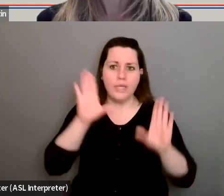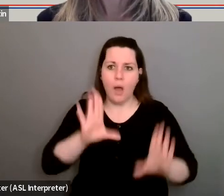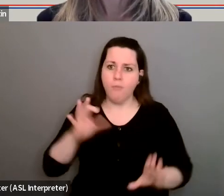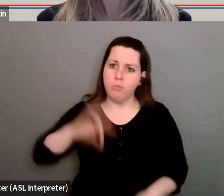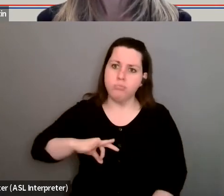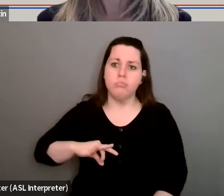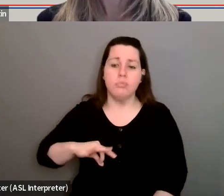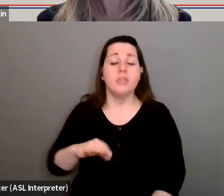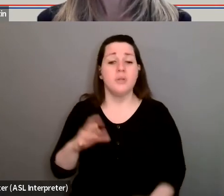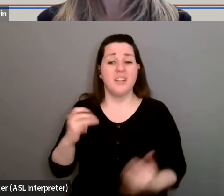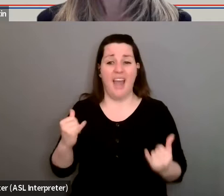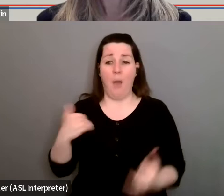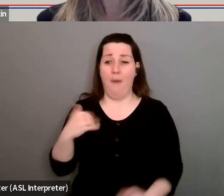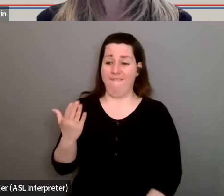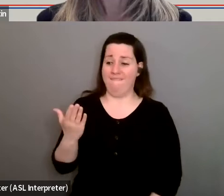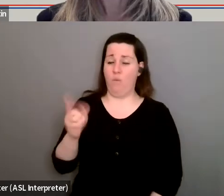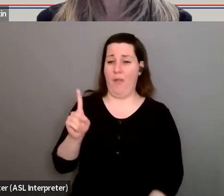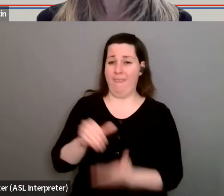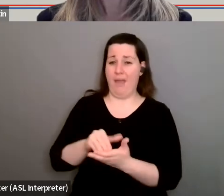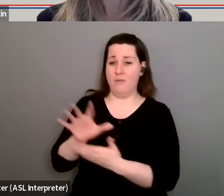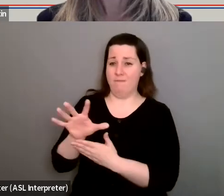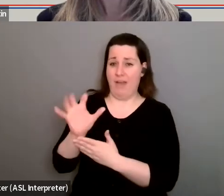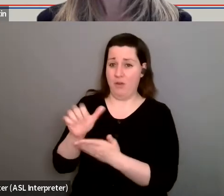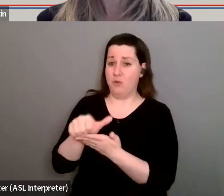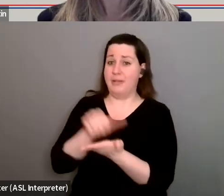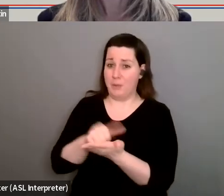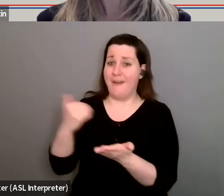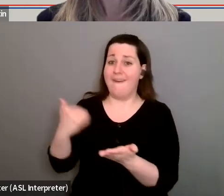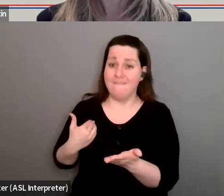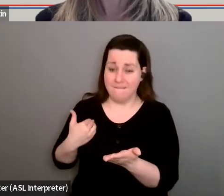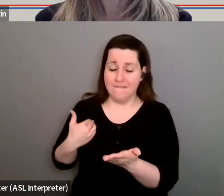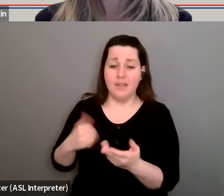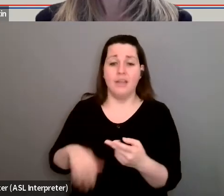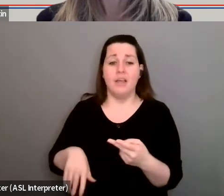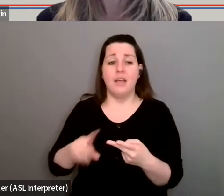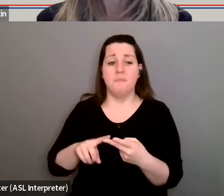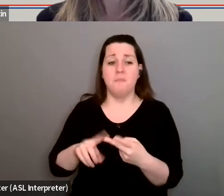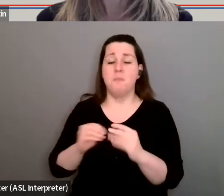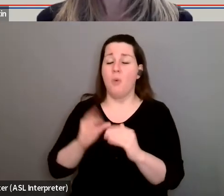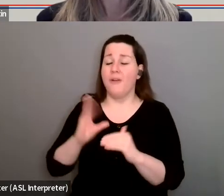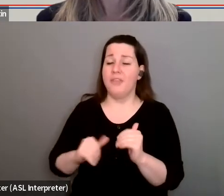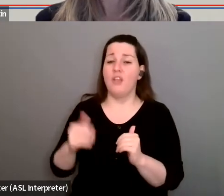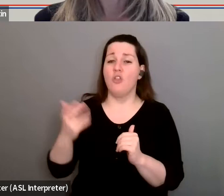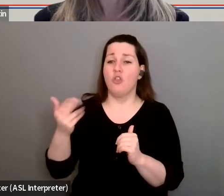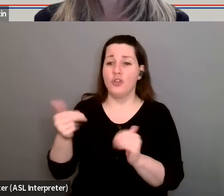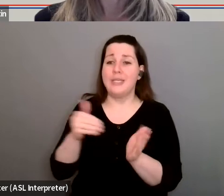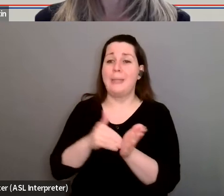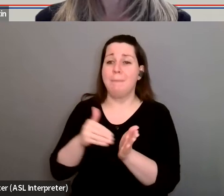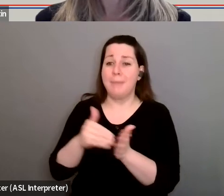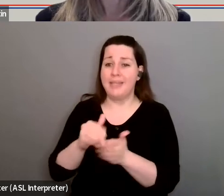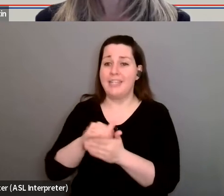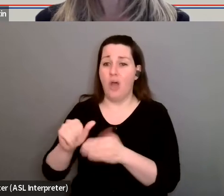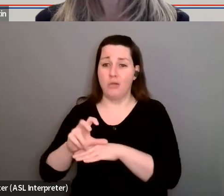have 1,500 accounts. We have over $13 million invested in